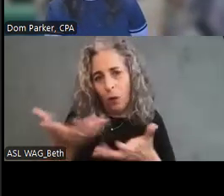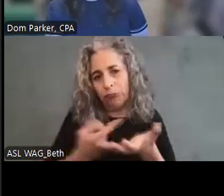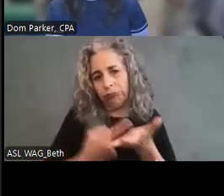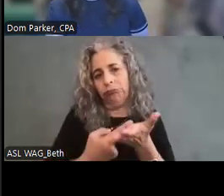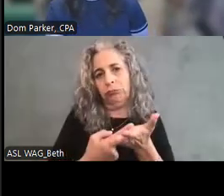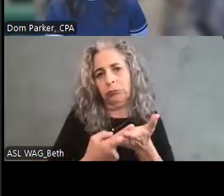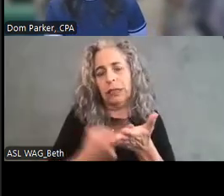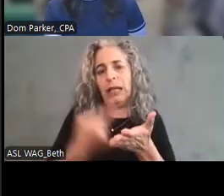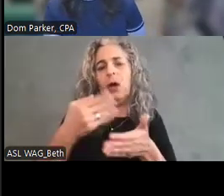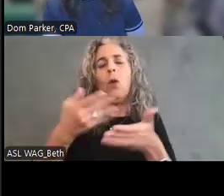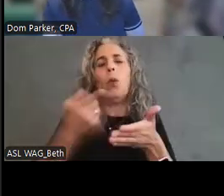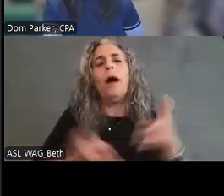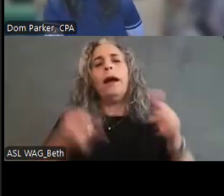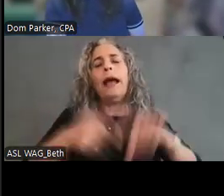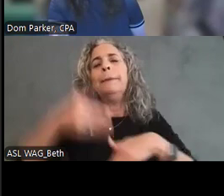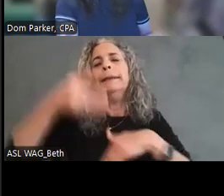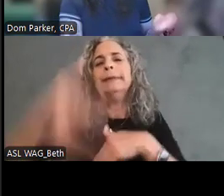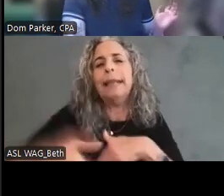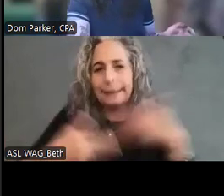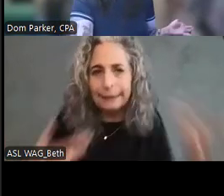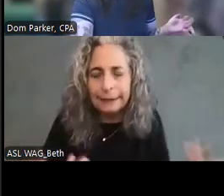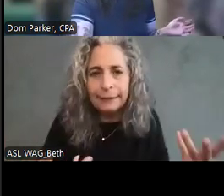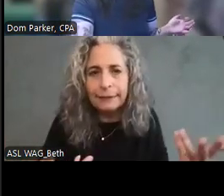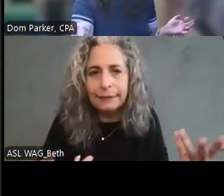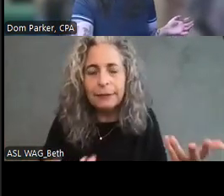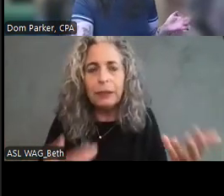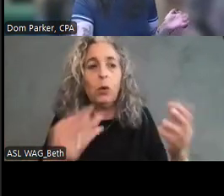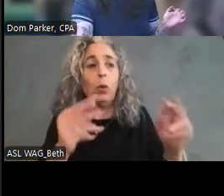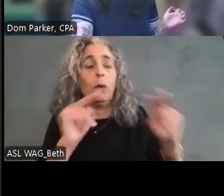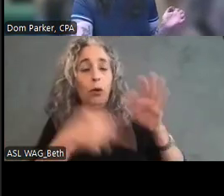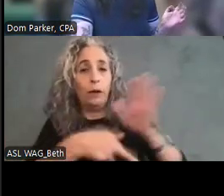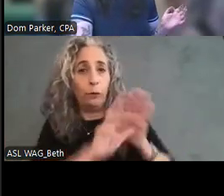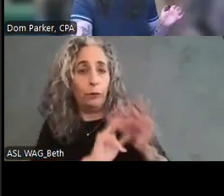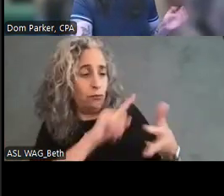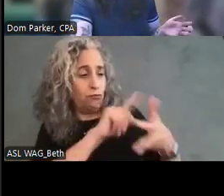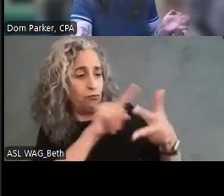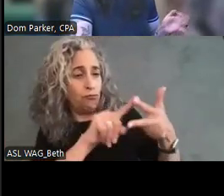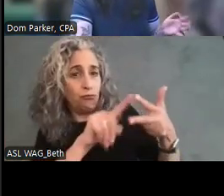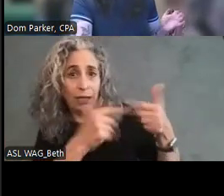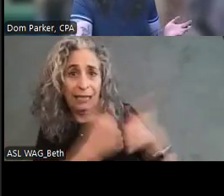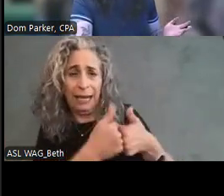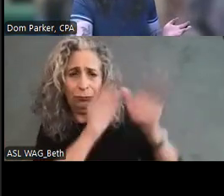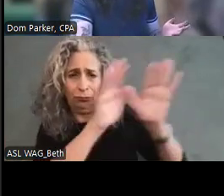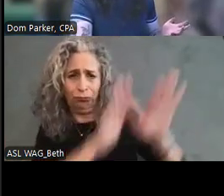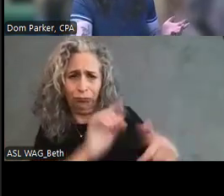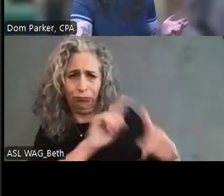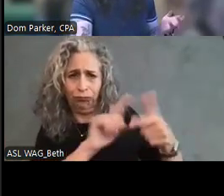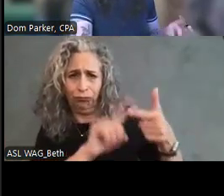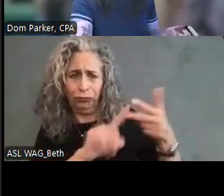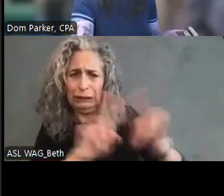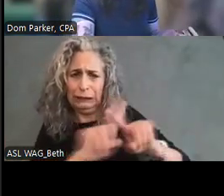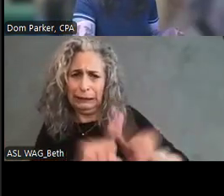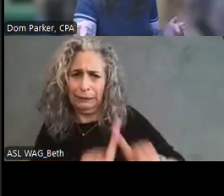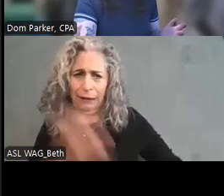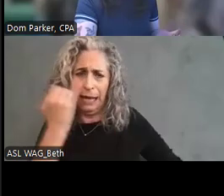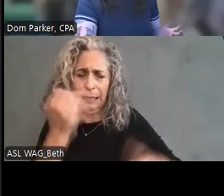next? Where do we go from here? We've looked at 3 amazing games, all with very different ideas,